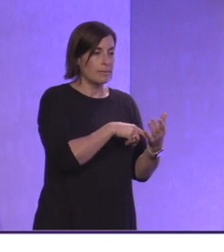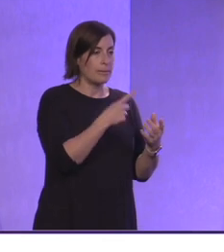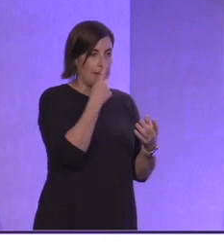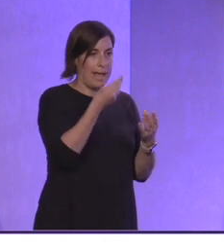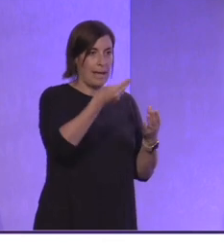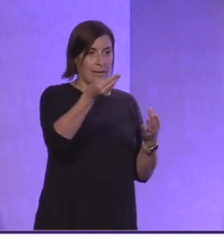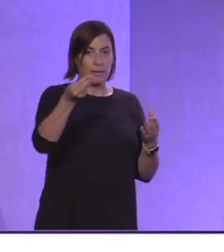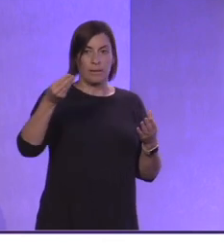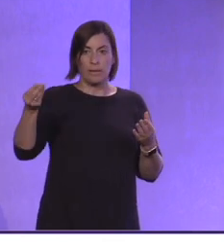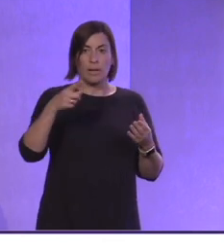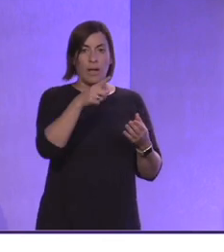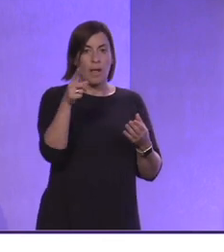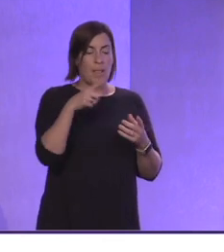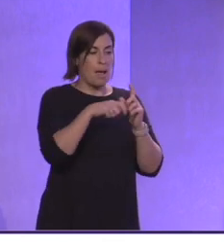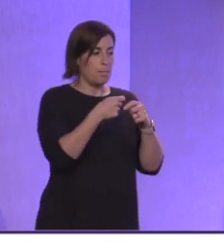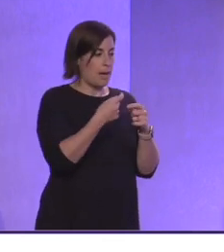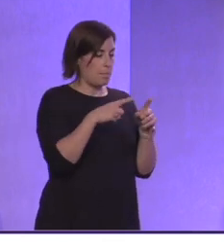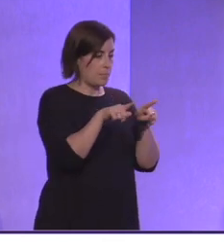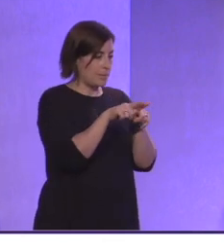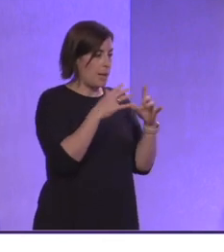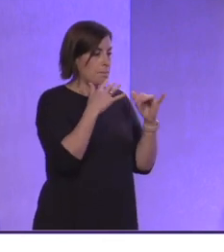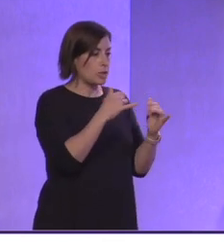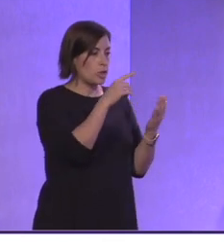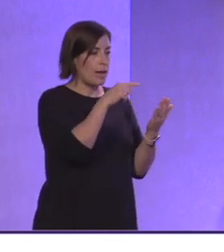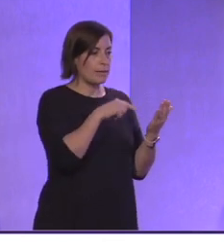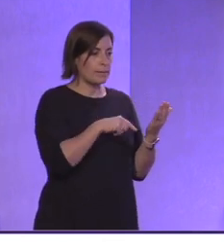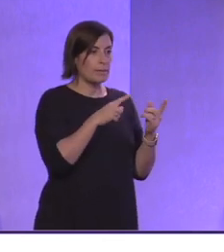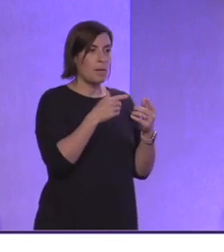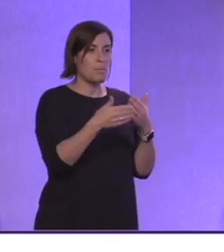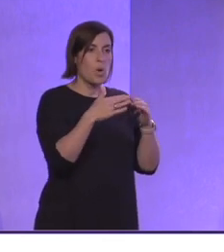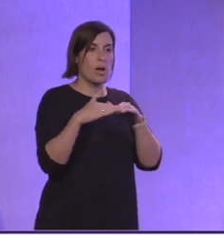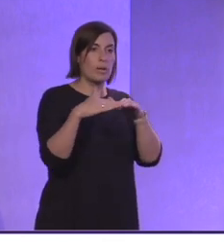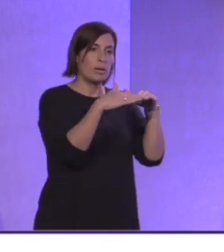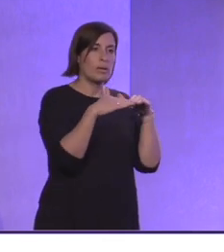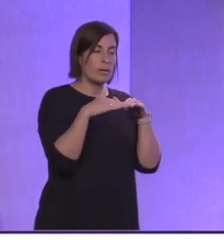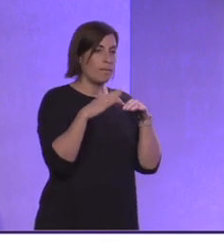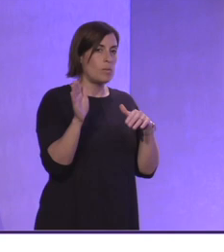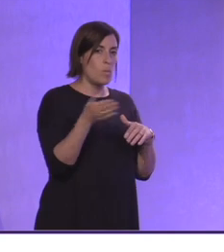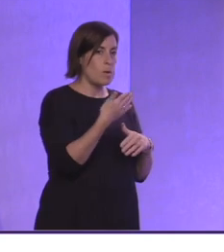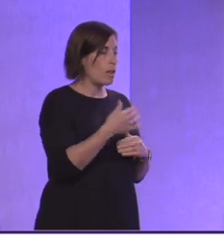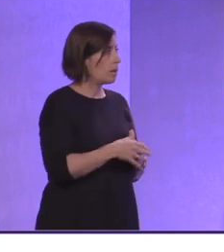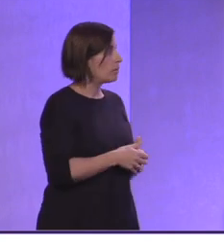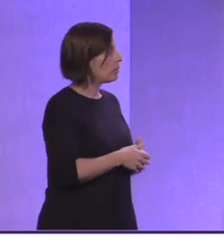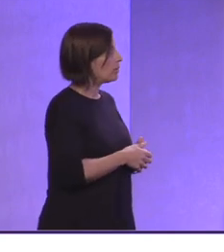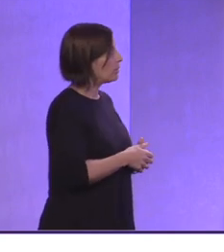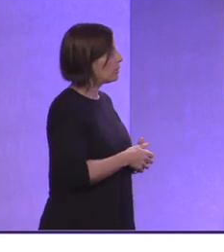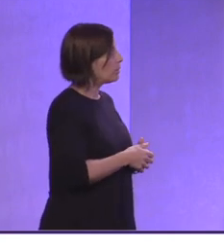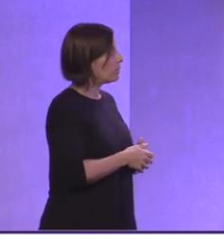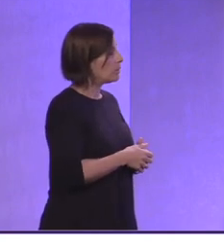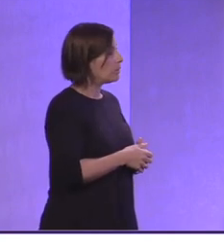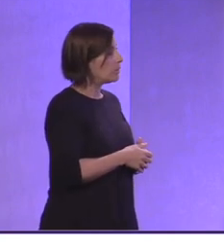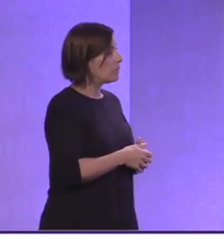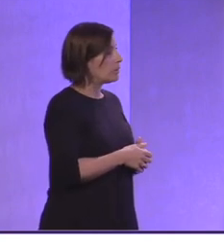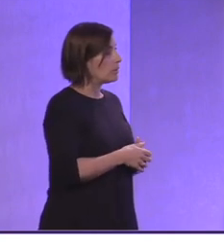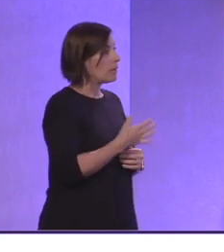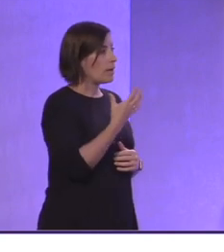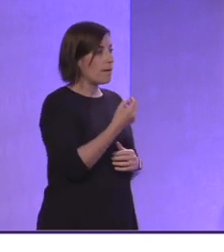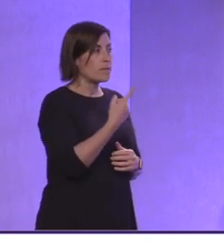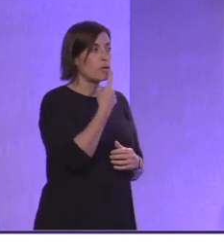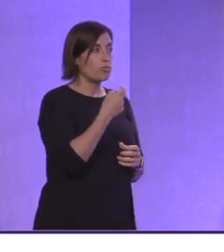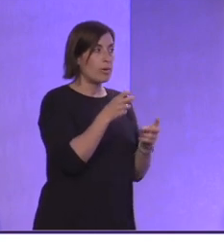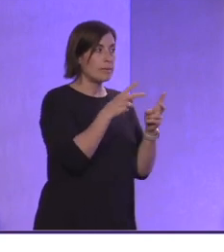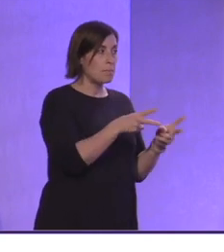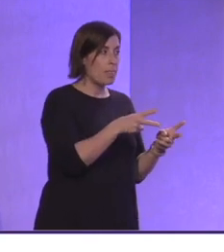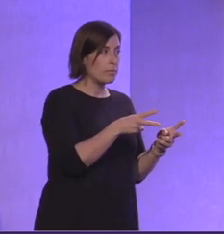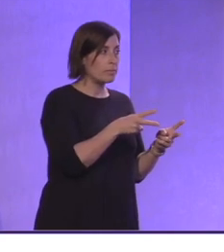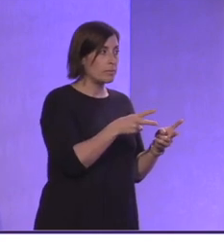of experience come up with the same set of checks. And we have the use method, the red method, and the four golden signals that can help